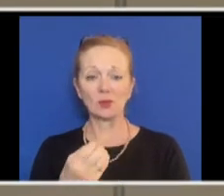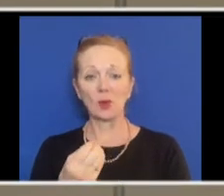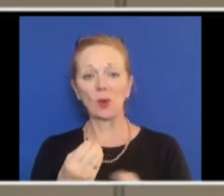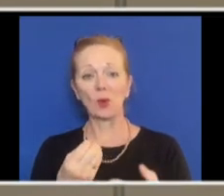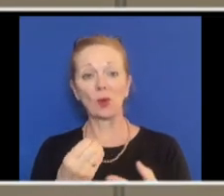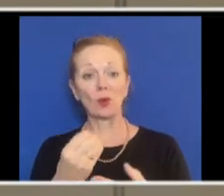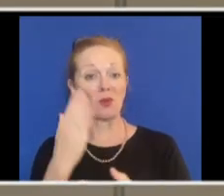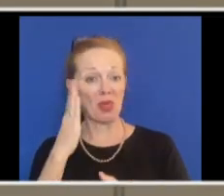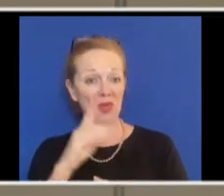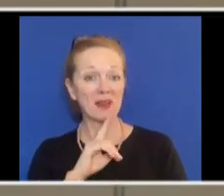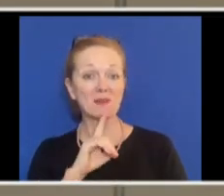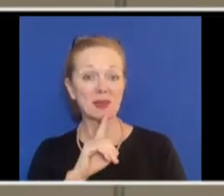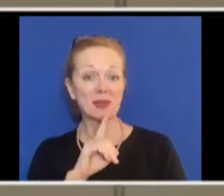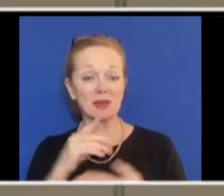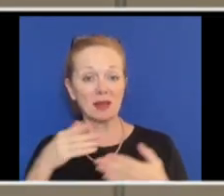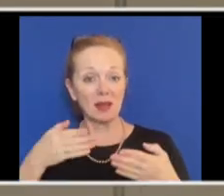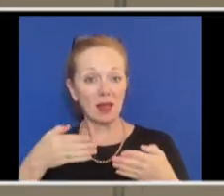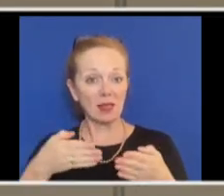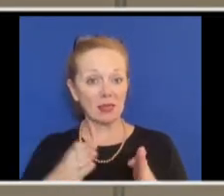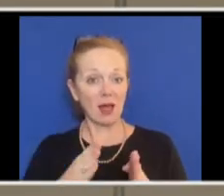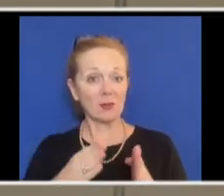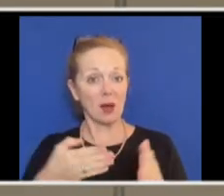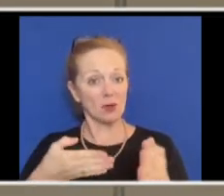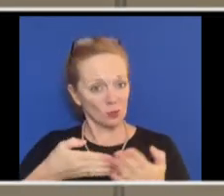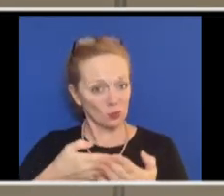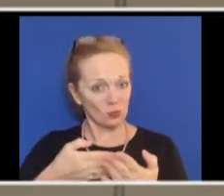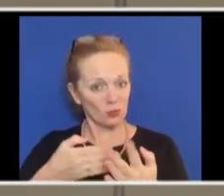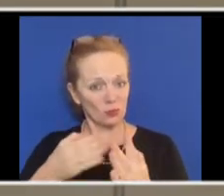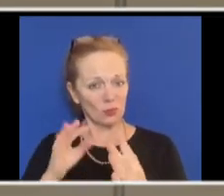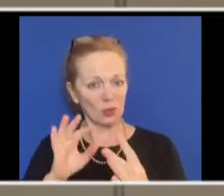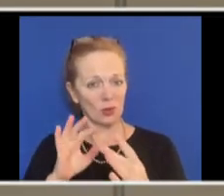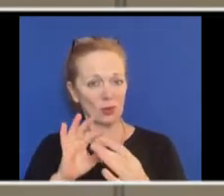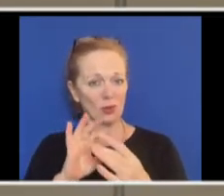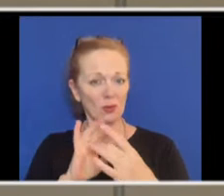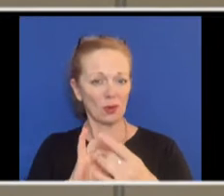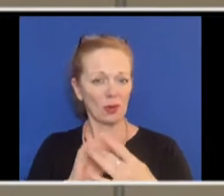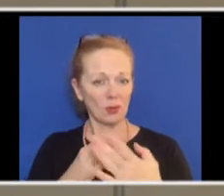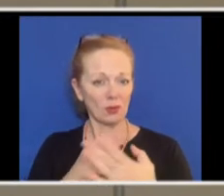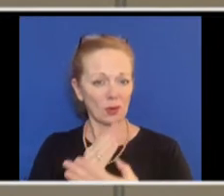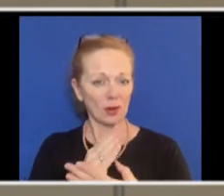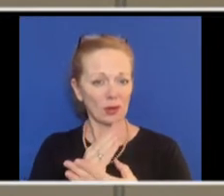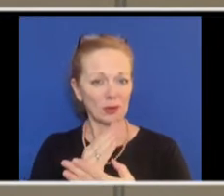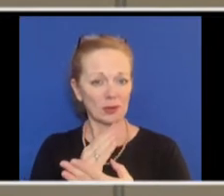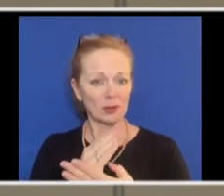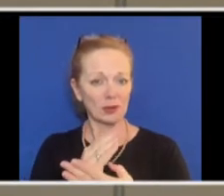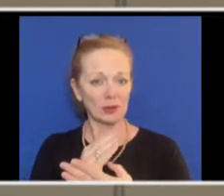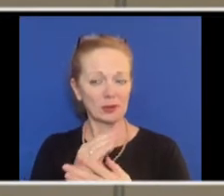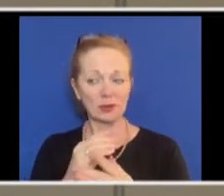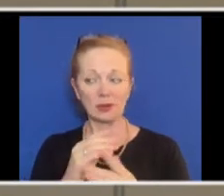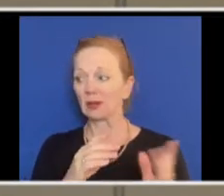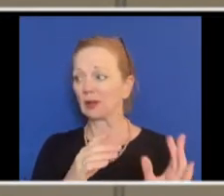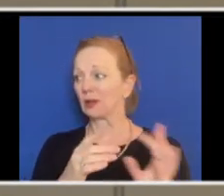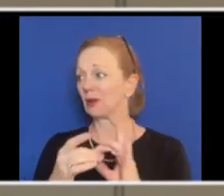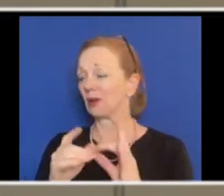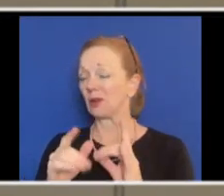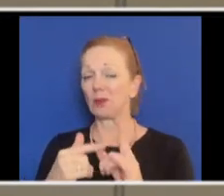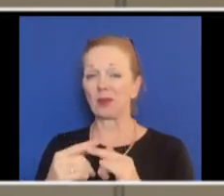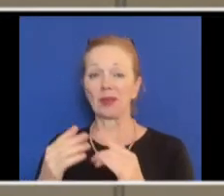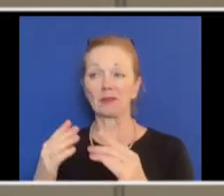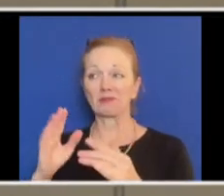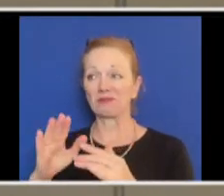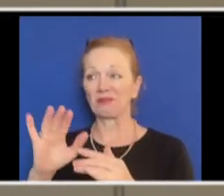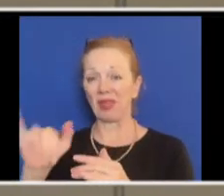allowed by right with um with with taking with the petition to set at face value